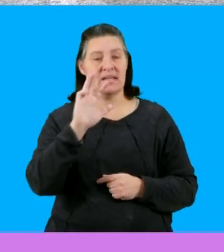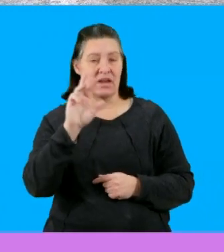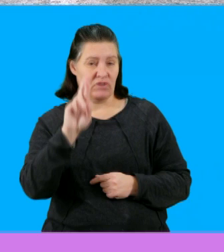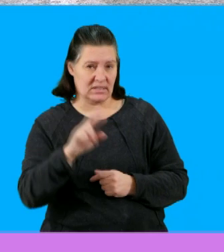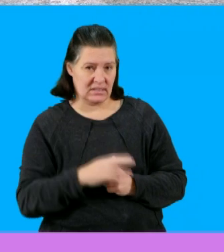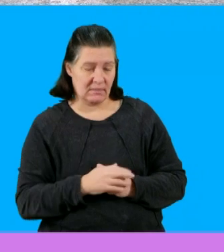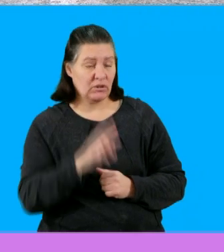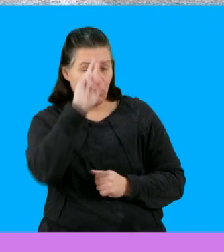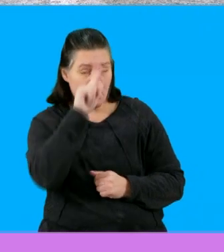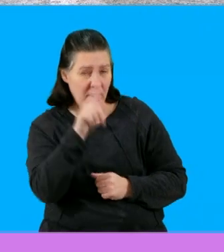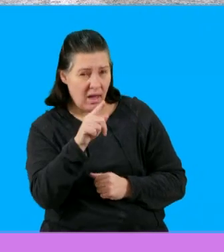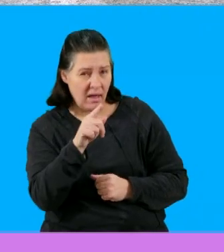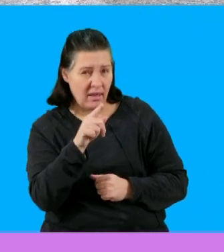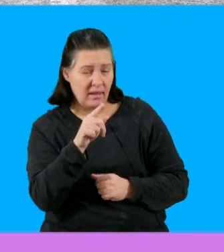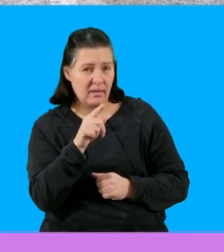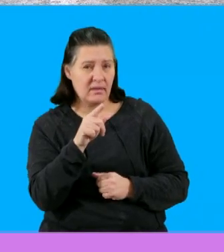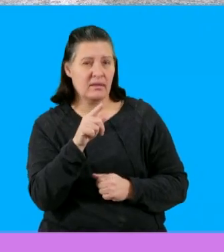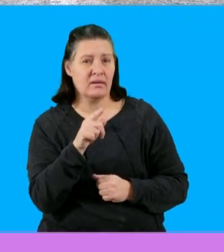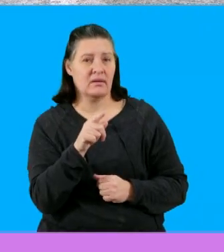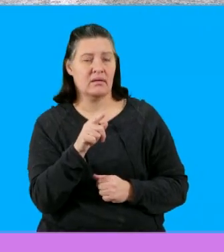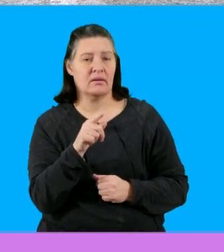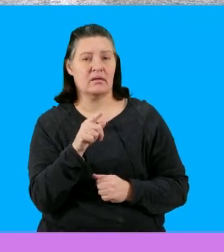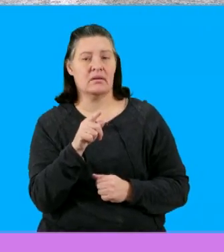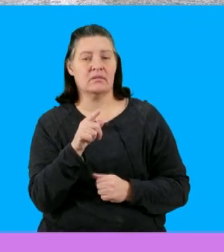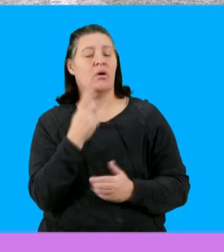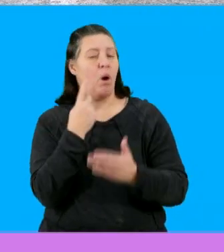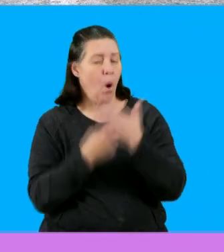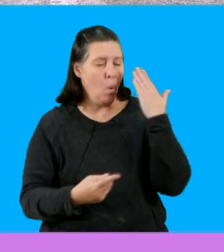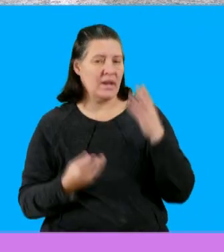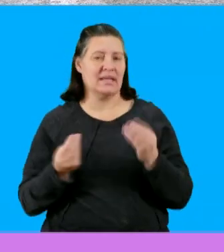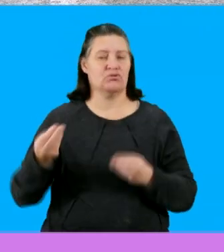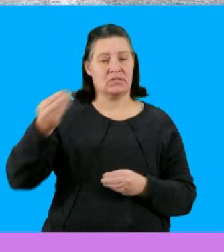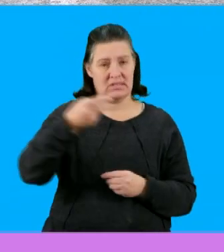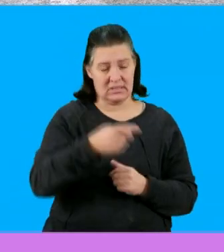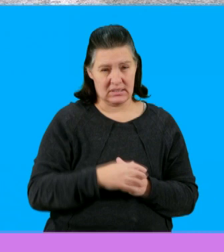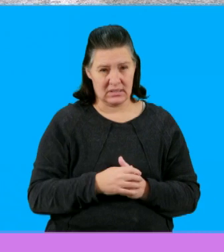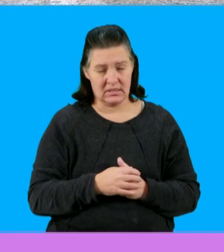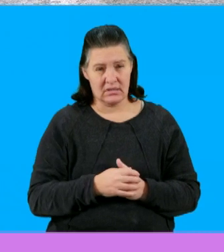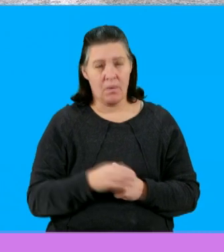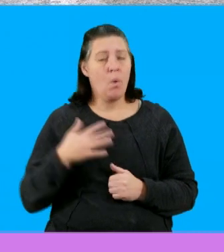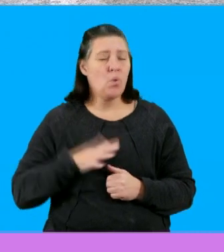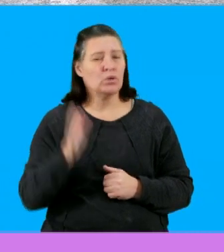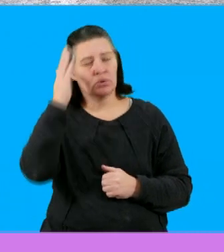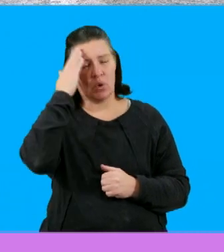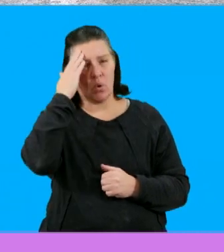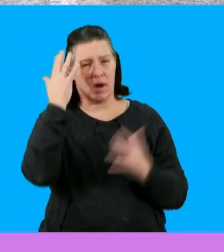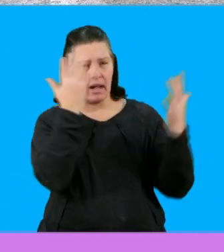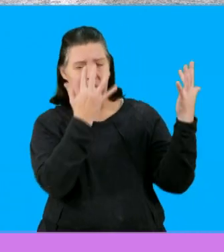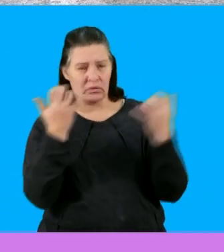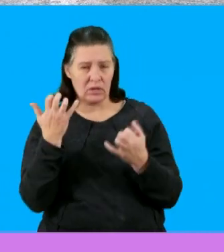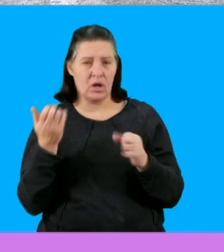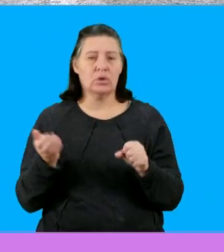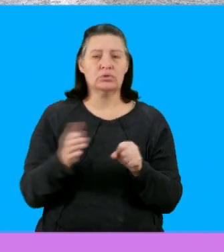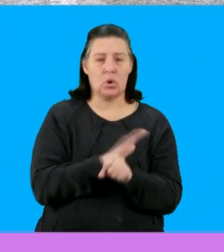1,539 Rand. But remember, this is only the interest, right? We would like to know, calculate